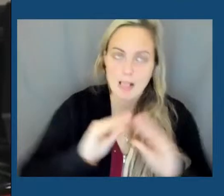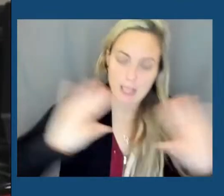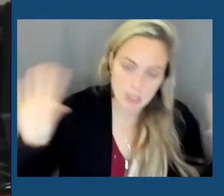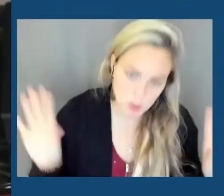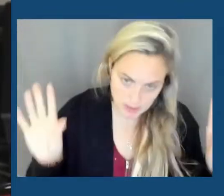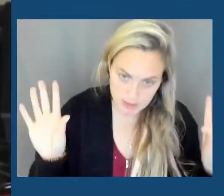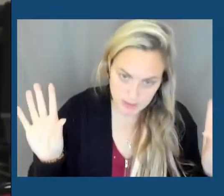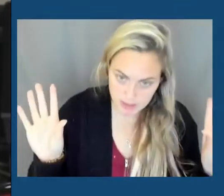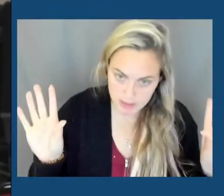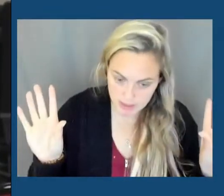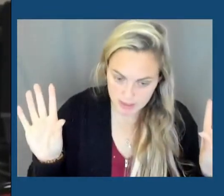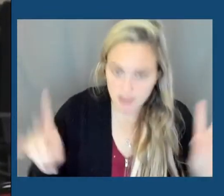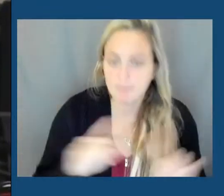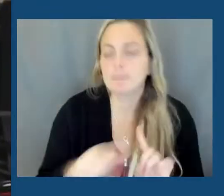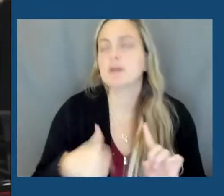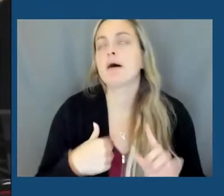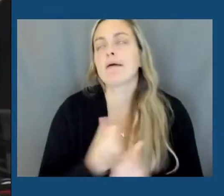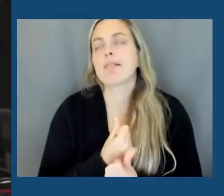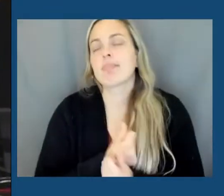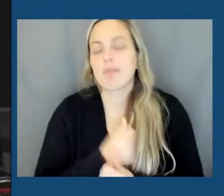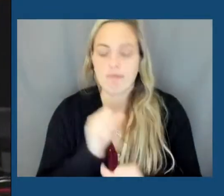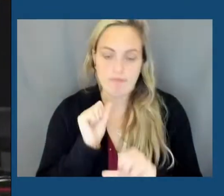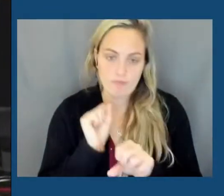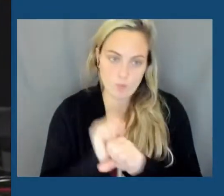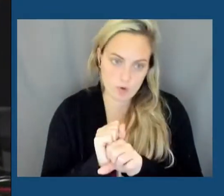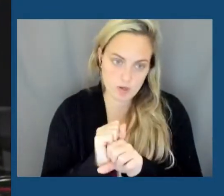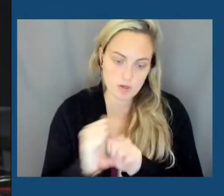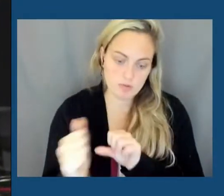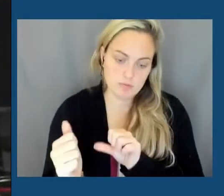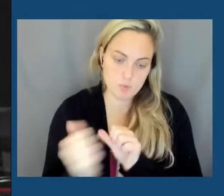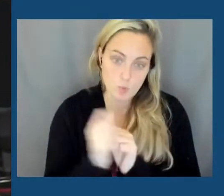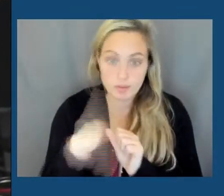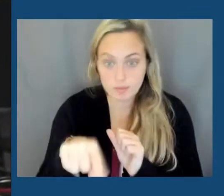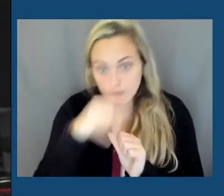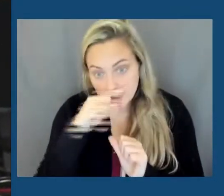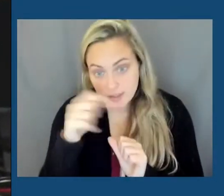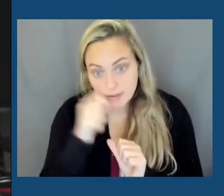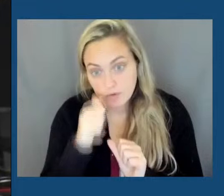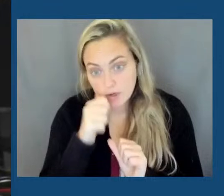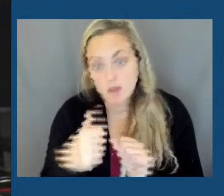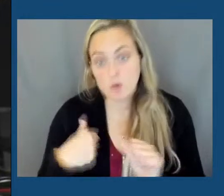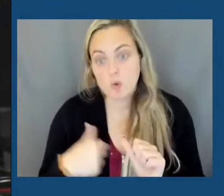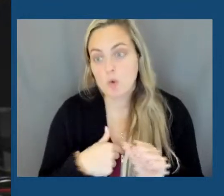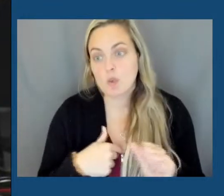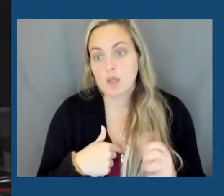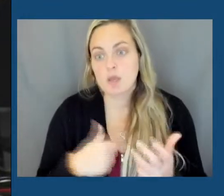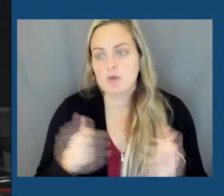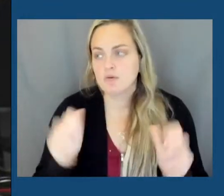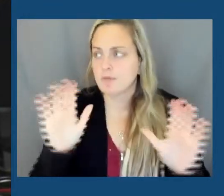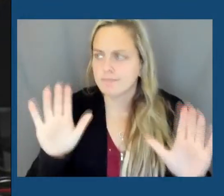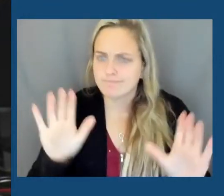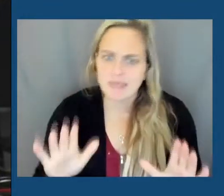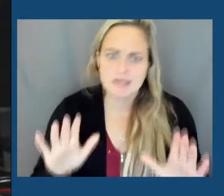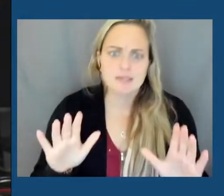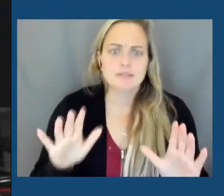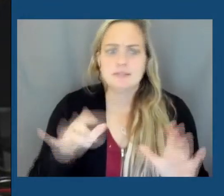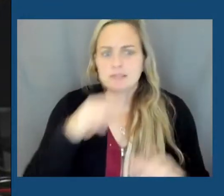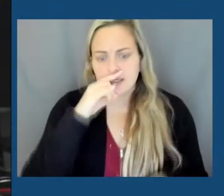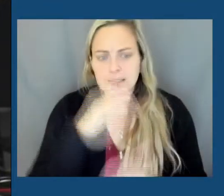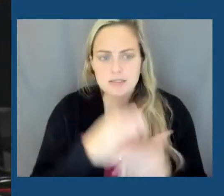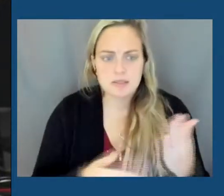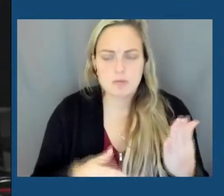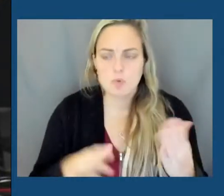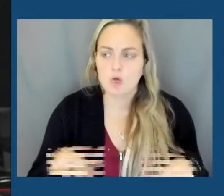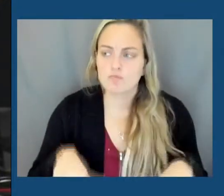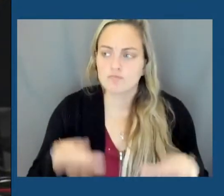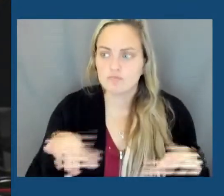I love working with these kids every day. We have amazing kids, especially some of these that are coming up in